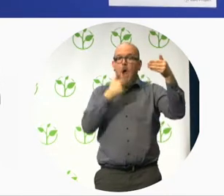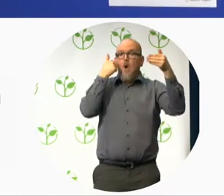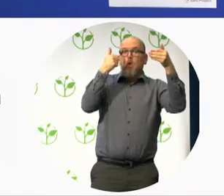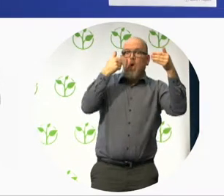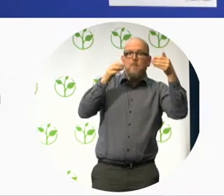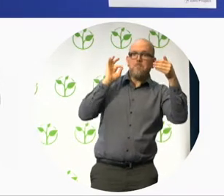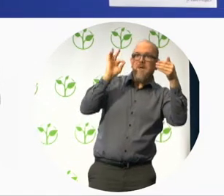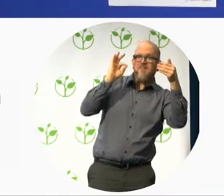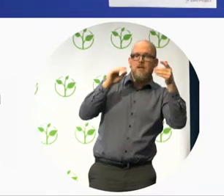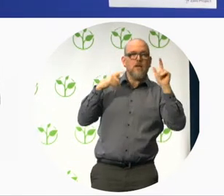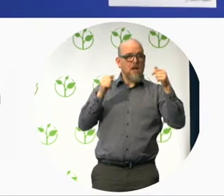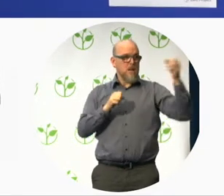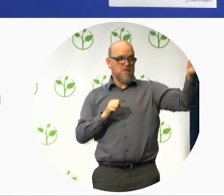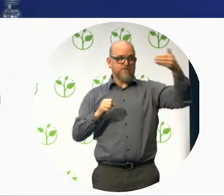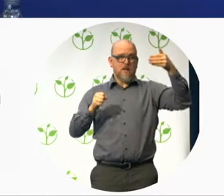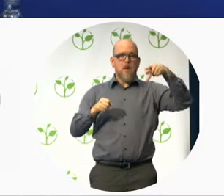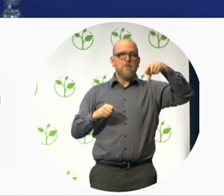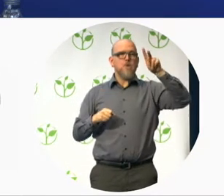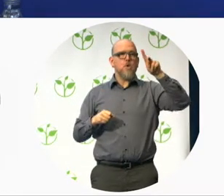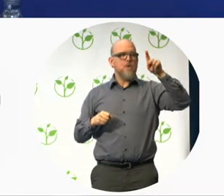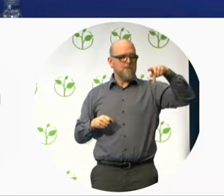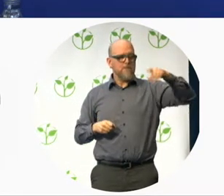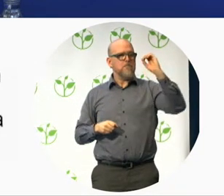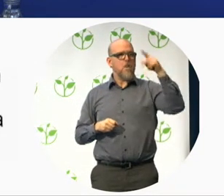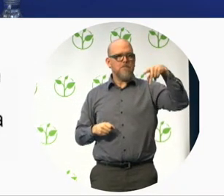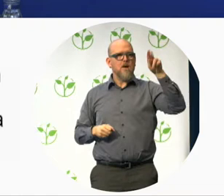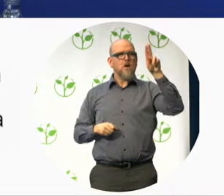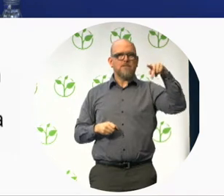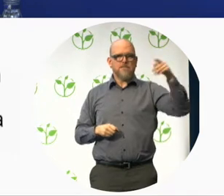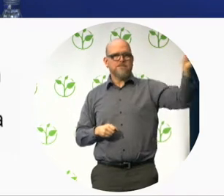beneficial, and we have a huge response rate, which I think is pretty remarkable.